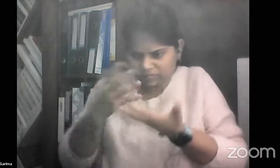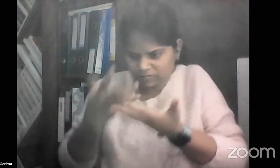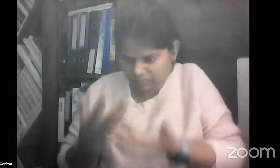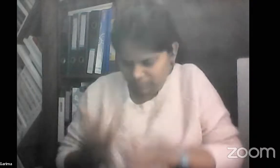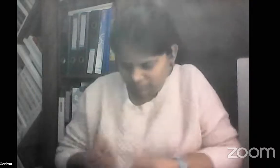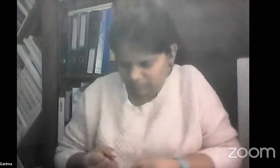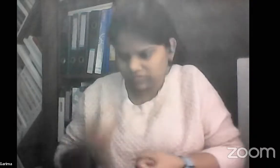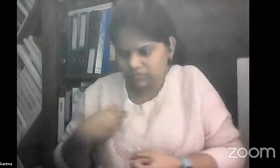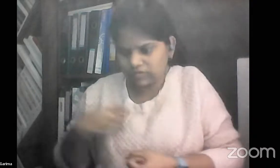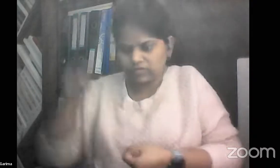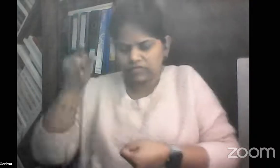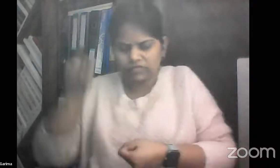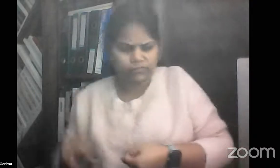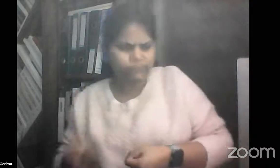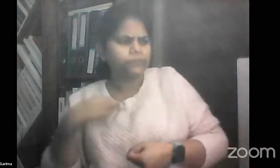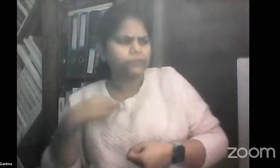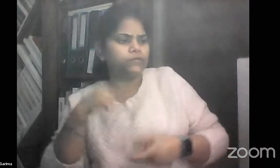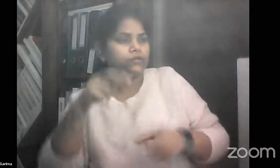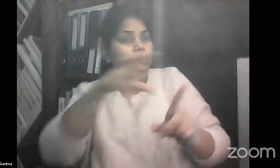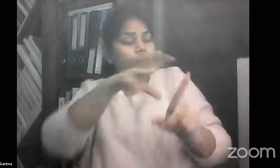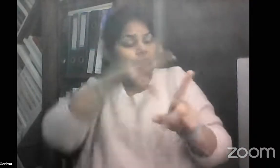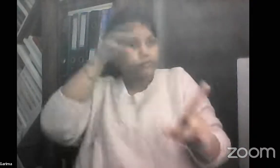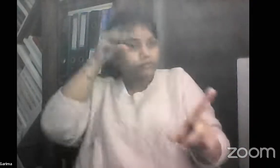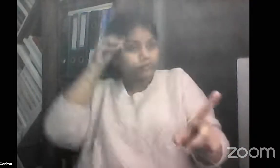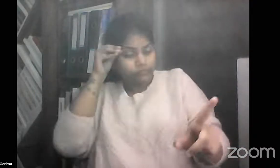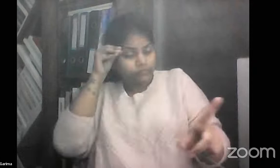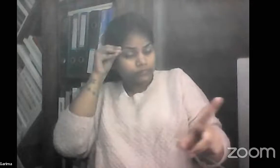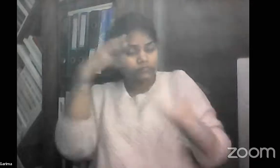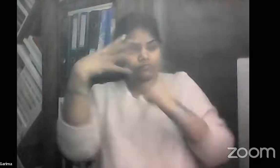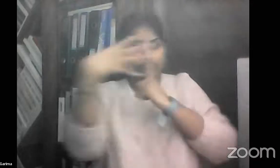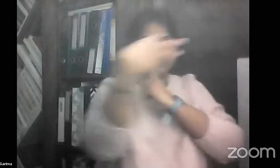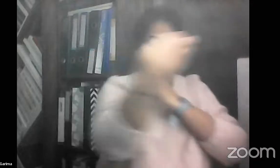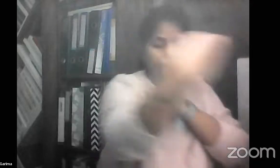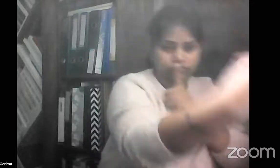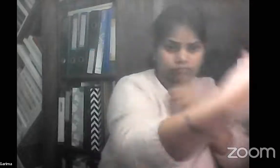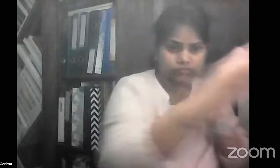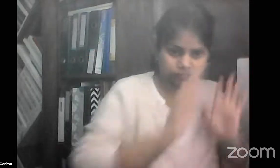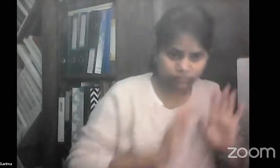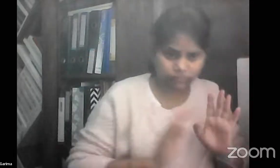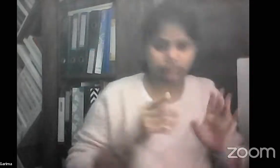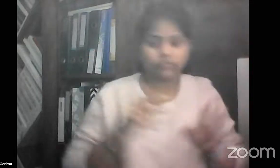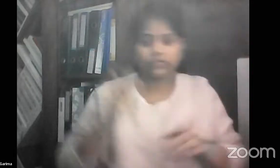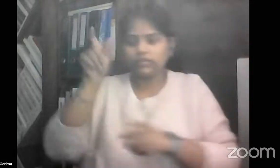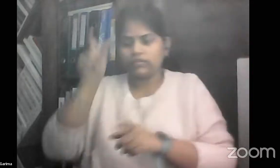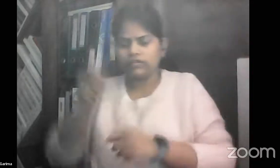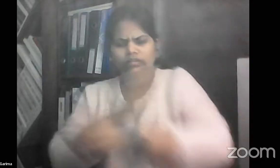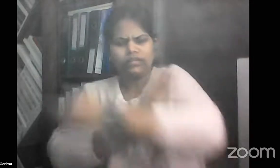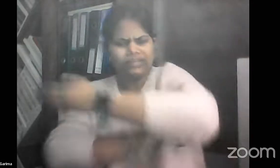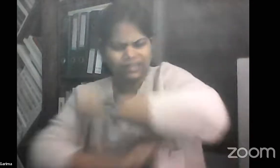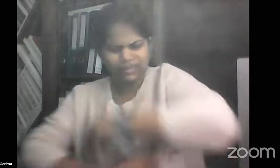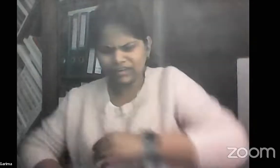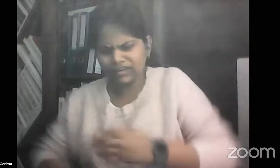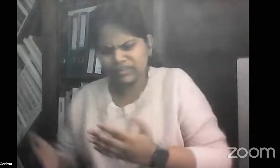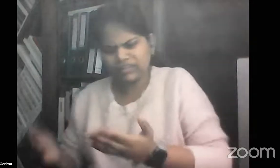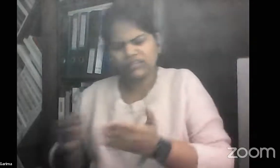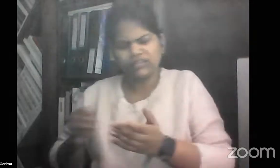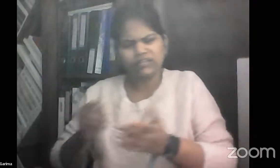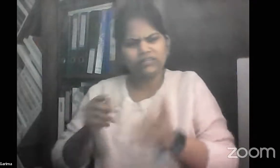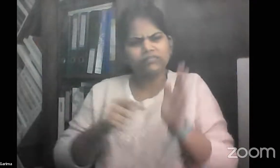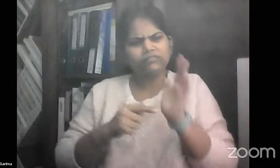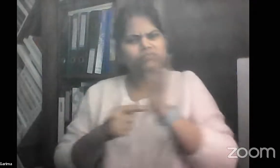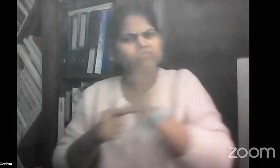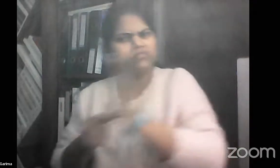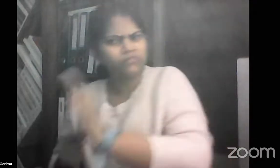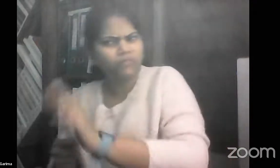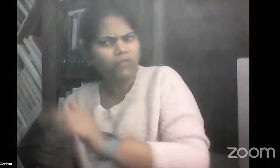decides what it perceives, what the disabled cannot do, is not able to perform, like the able.